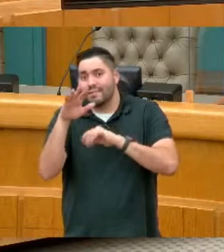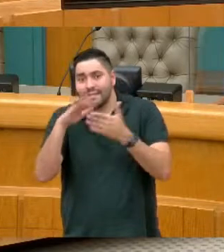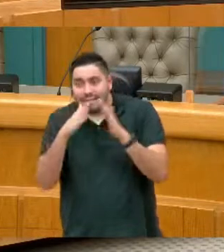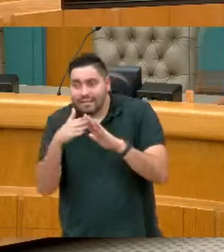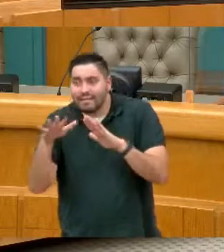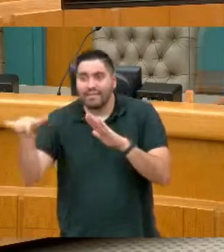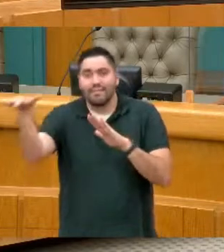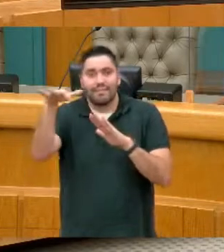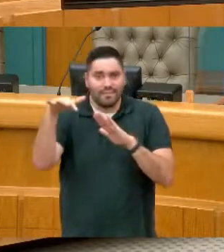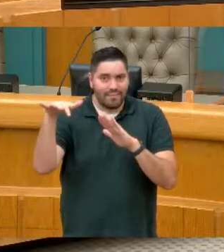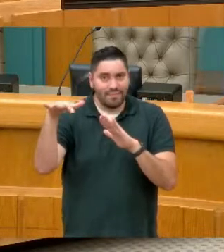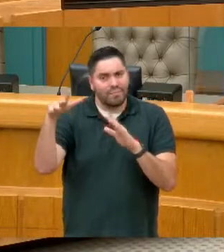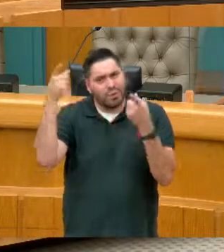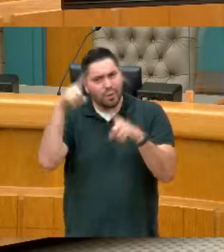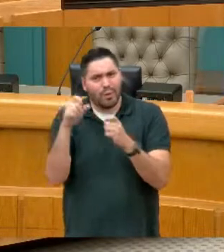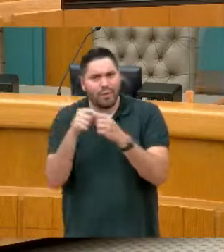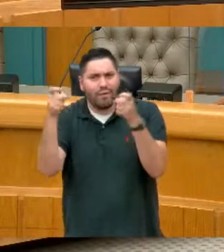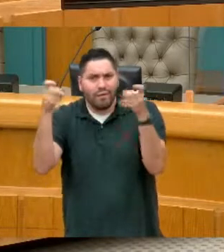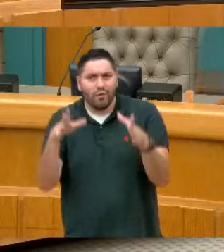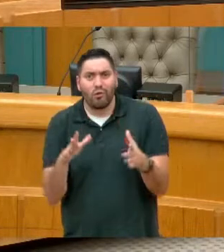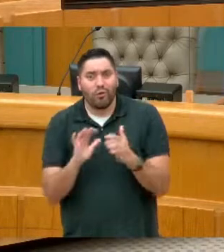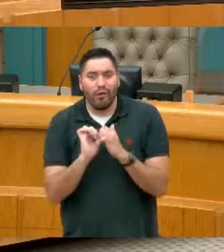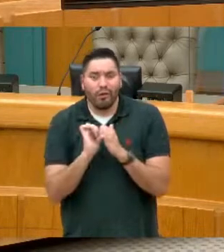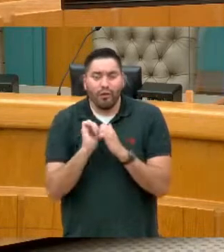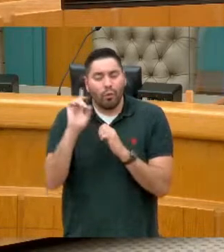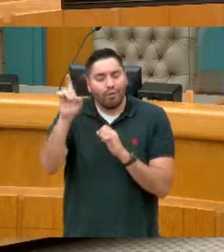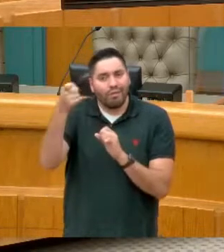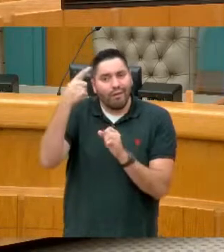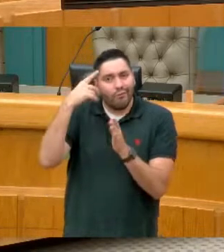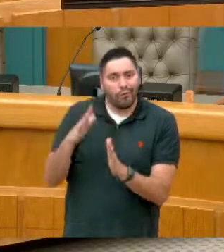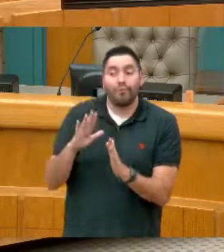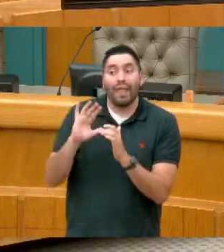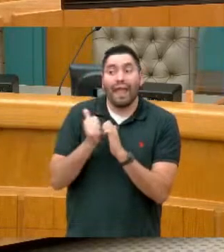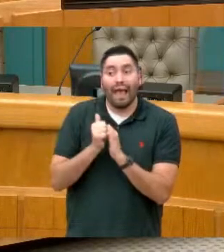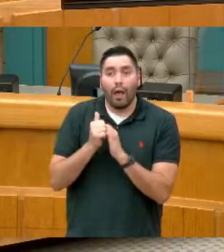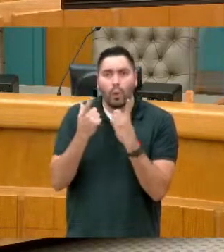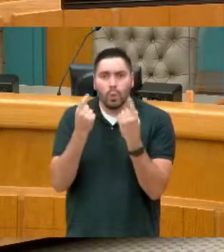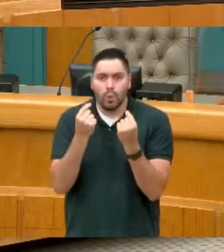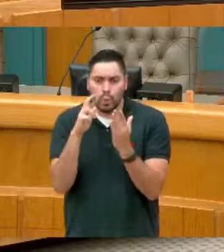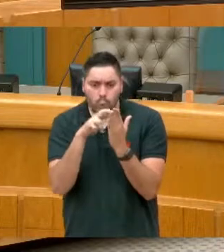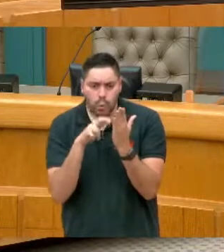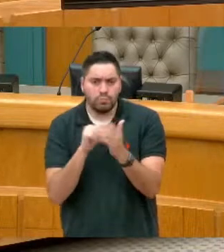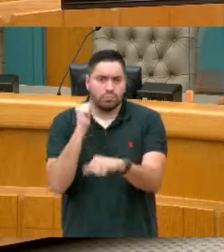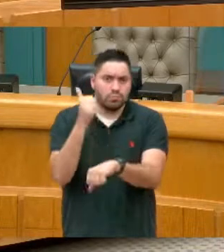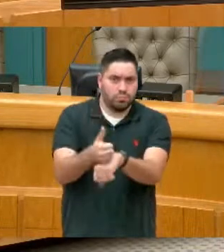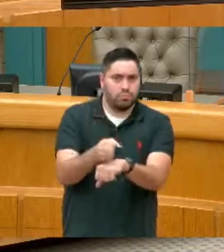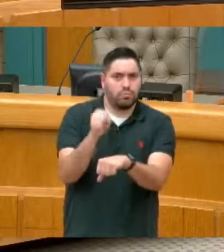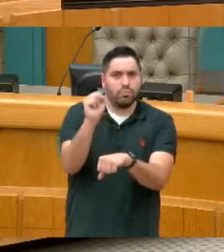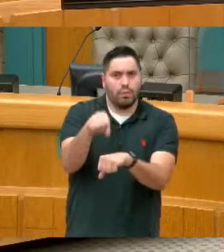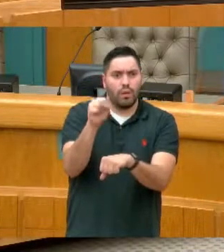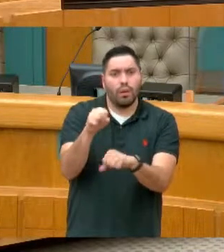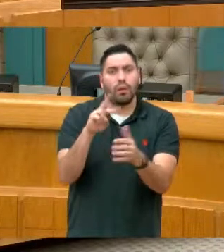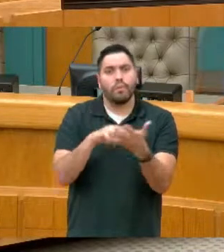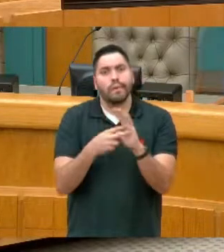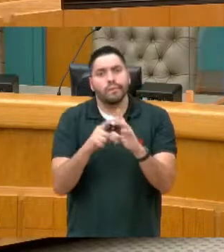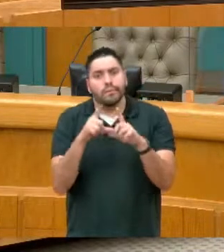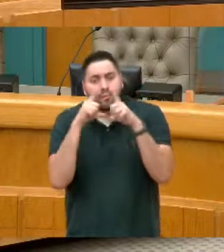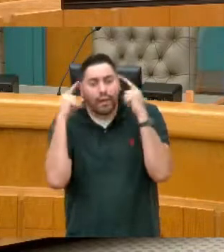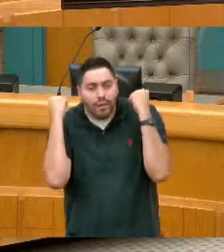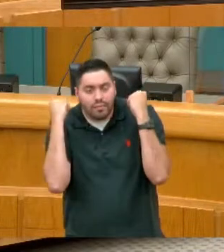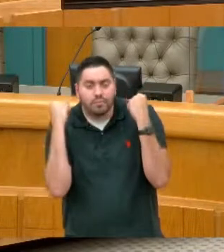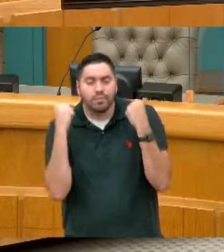your participation is vital to that. And for those of you that really want to do something to save some